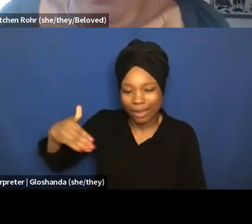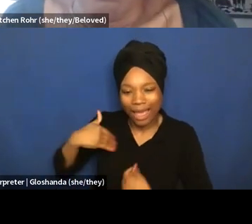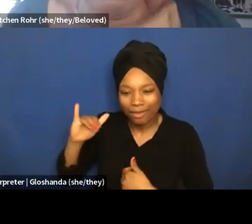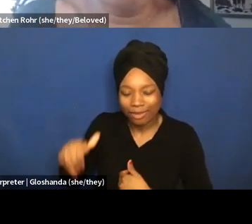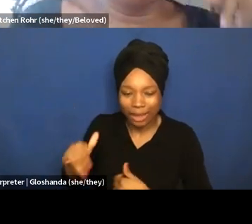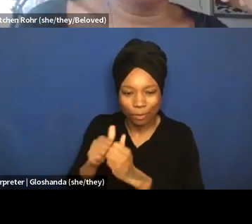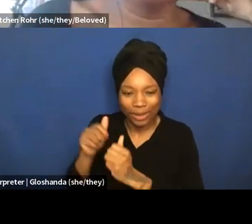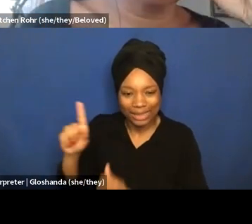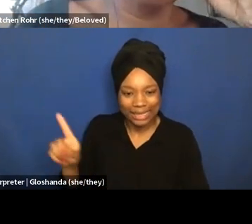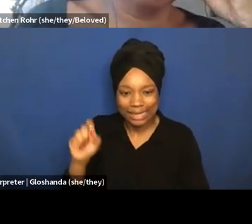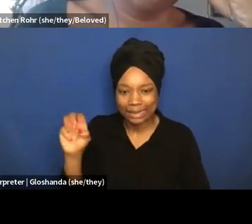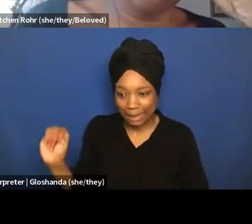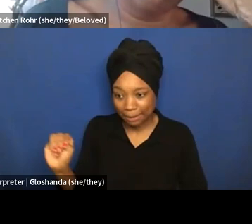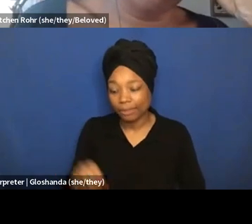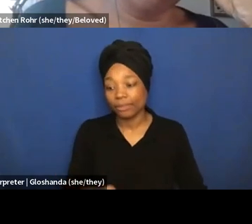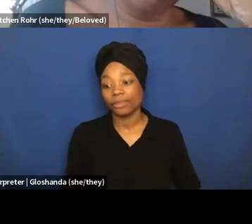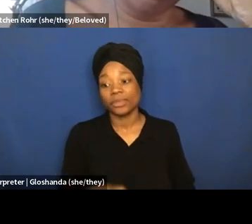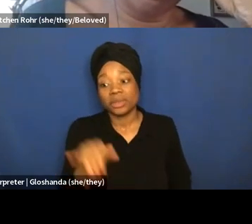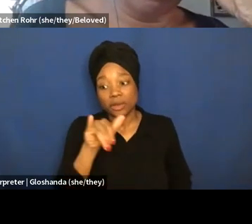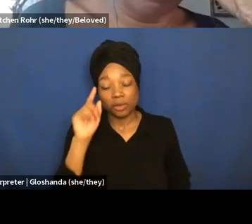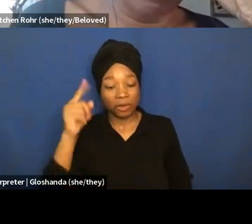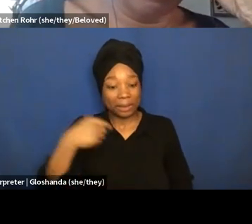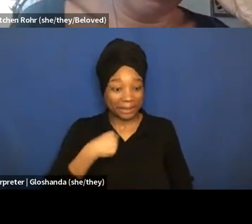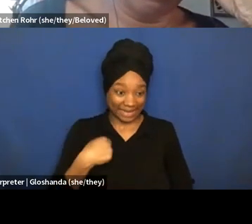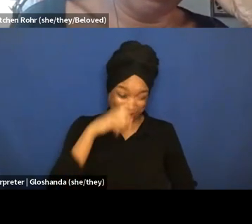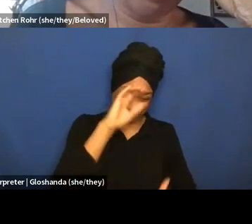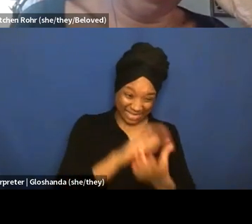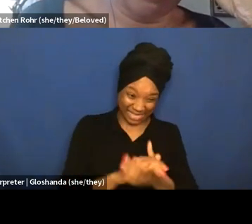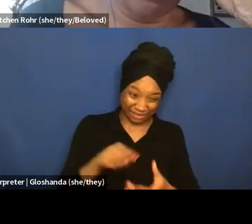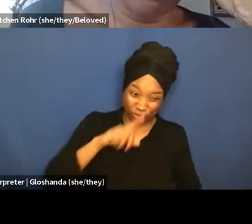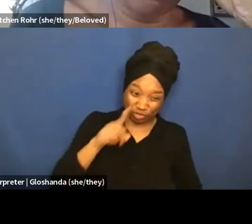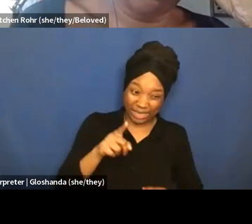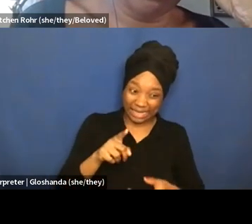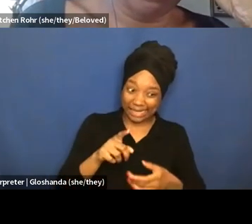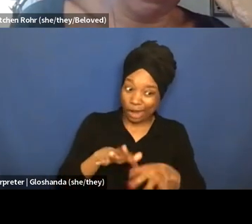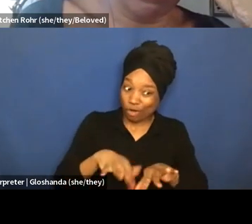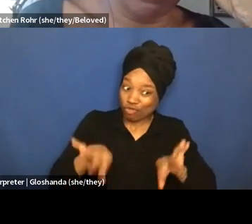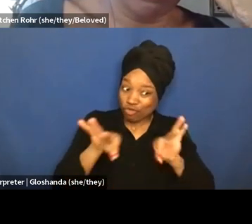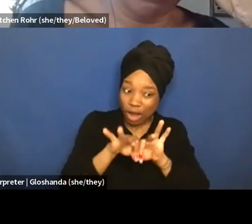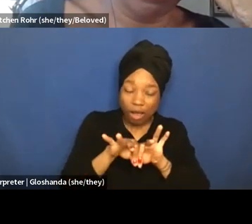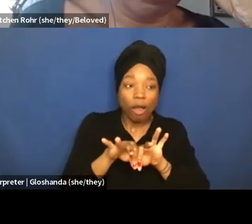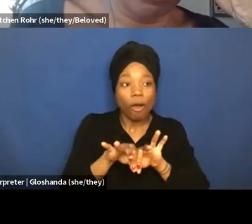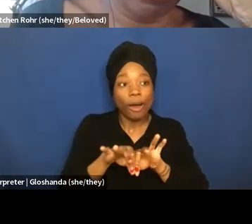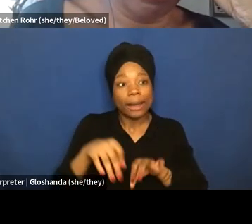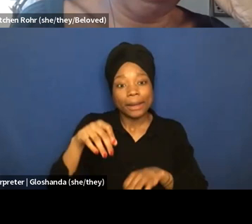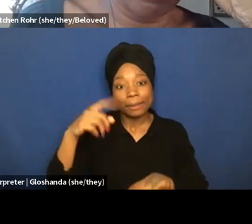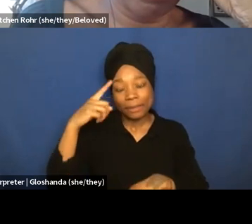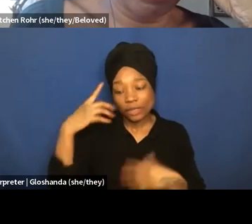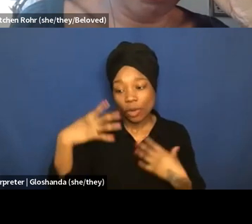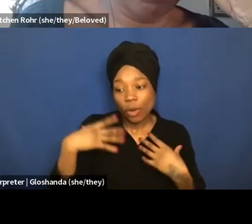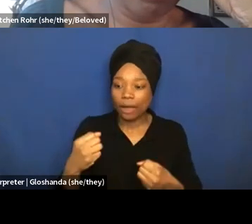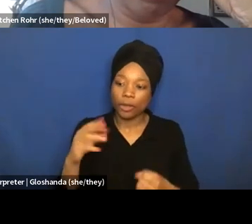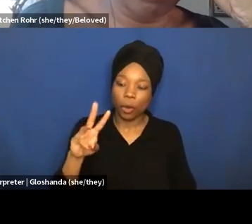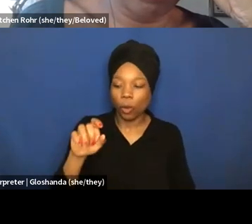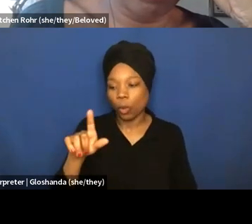know, I believe that this is one of the a really critical, like, you know, mental health or wellness wellness intervention, however you want to frame